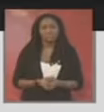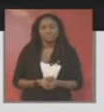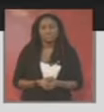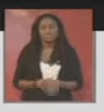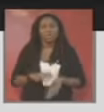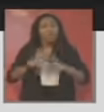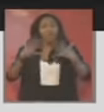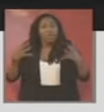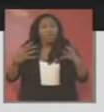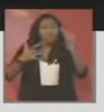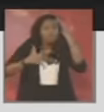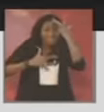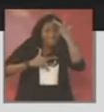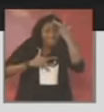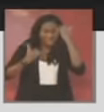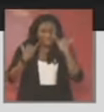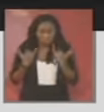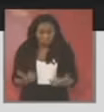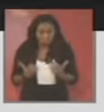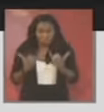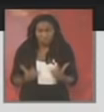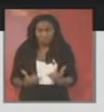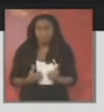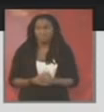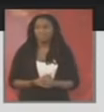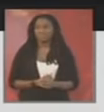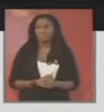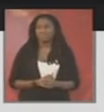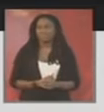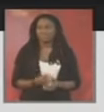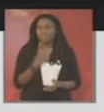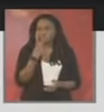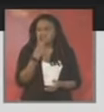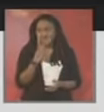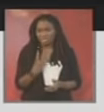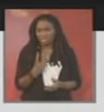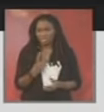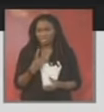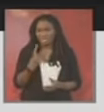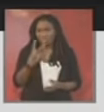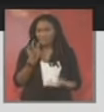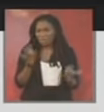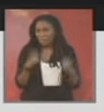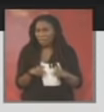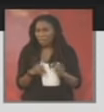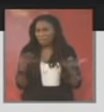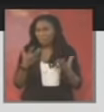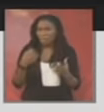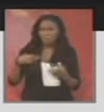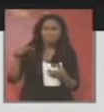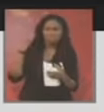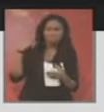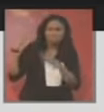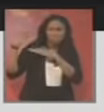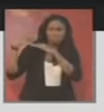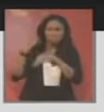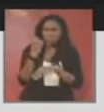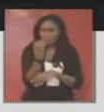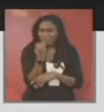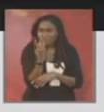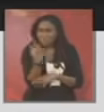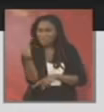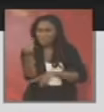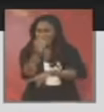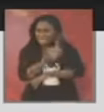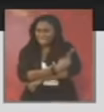current trends based on the colored sections. One current trend that we have noted in the past couple of days, meaning over the past 2